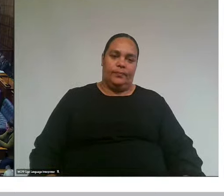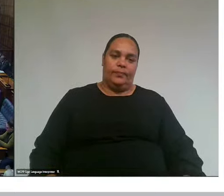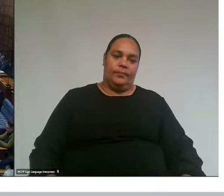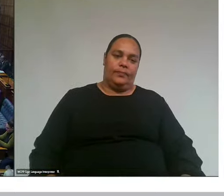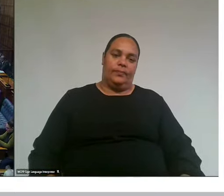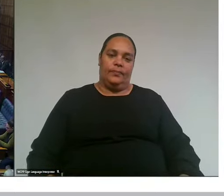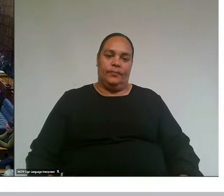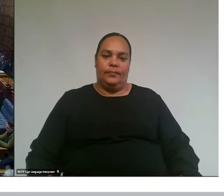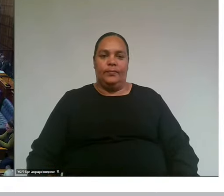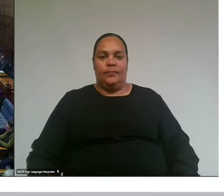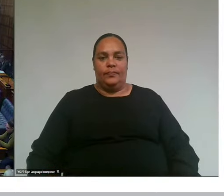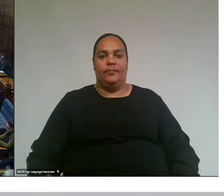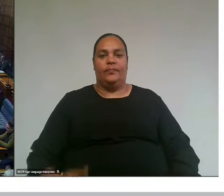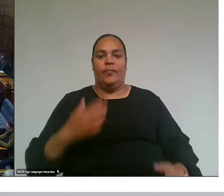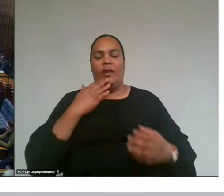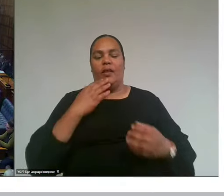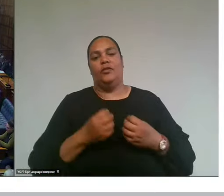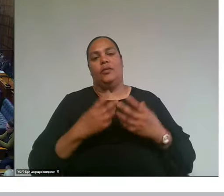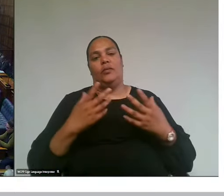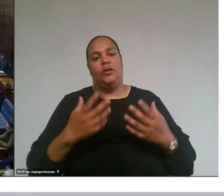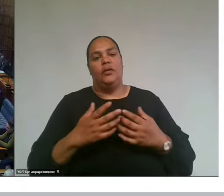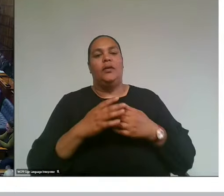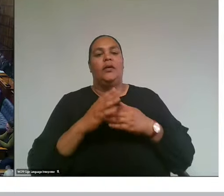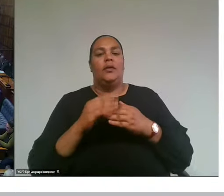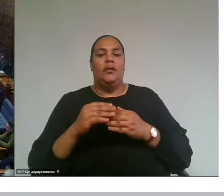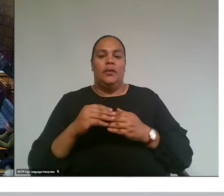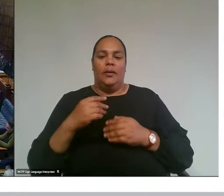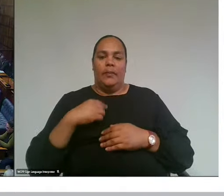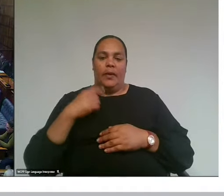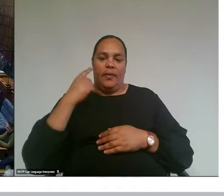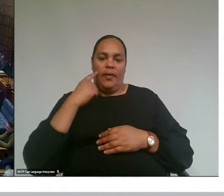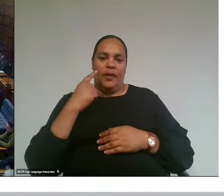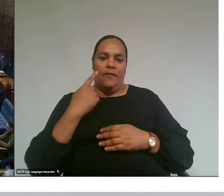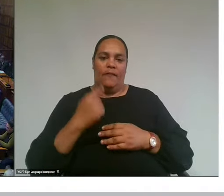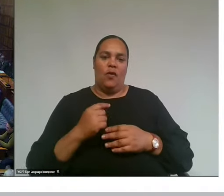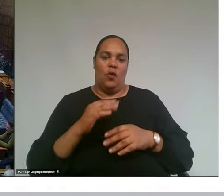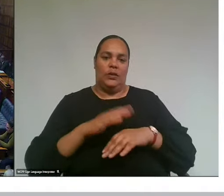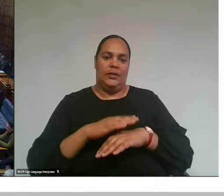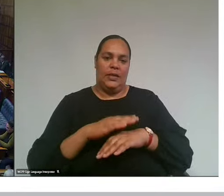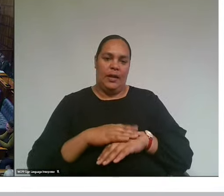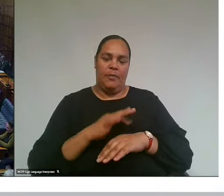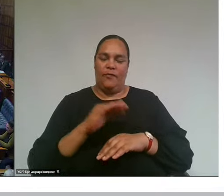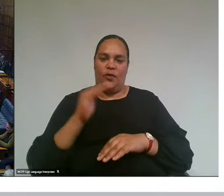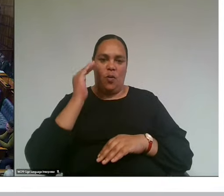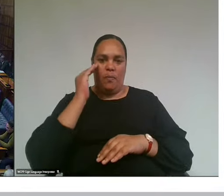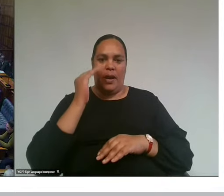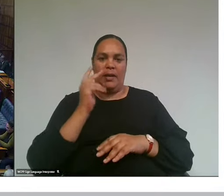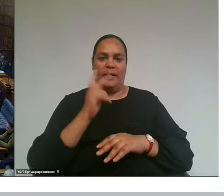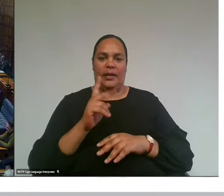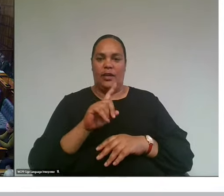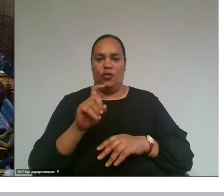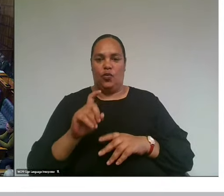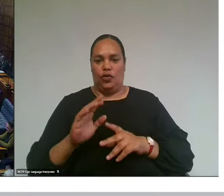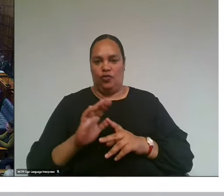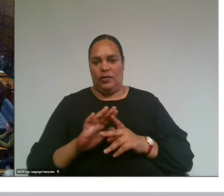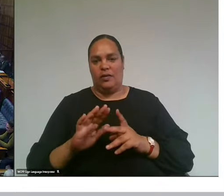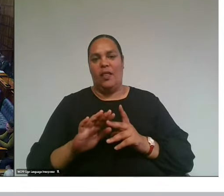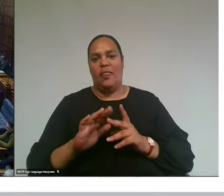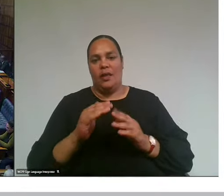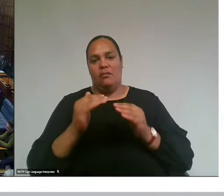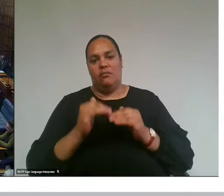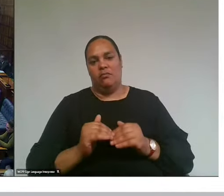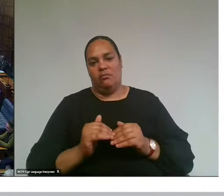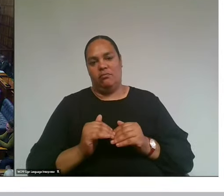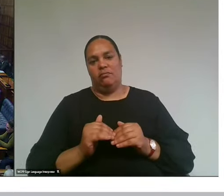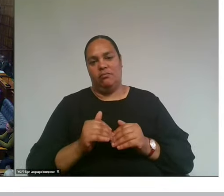thanks thank you very much um members I think for the sake of time if you don't mind we'll take another round of of questions and then move on to